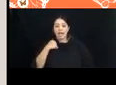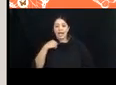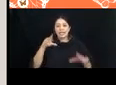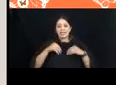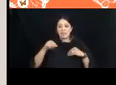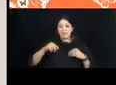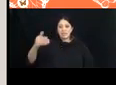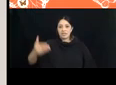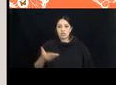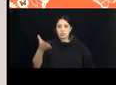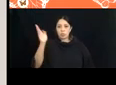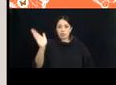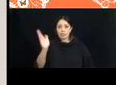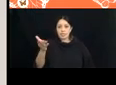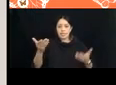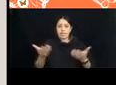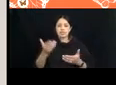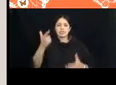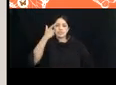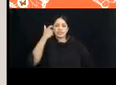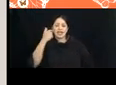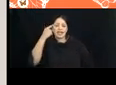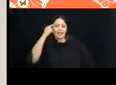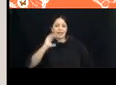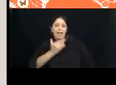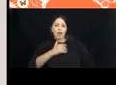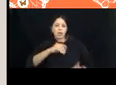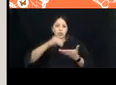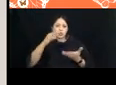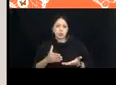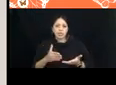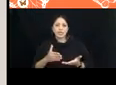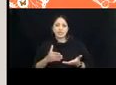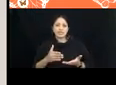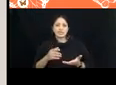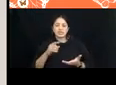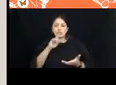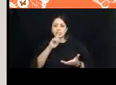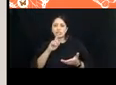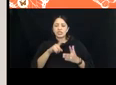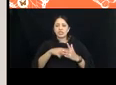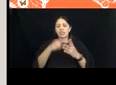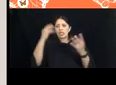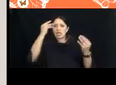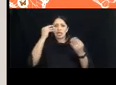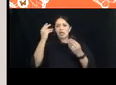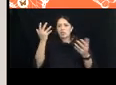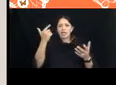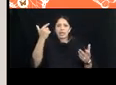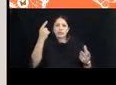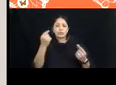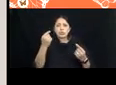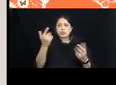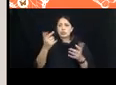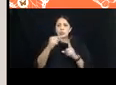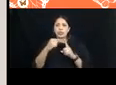to present here is because I think our students' heads start to spin of like, oh, what do I do? What term do I